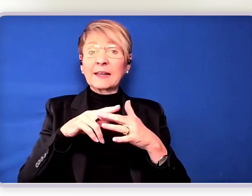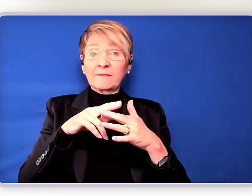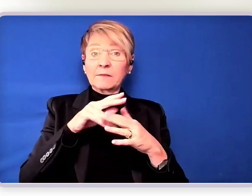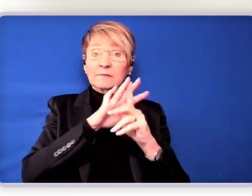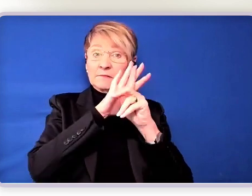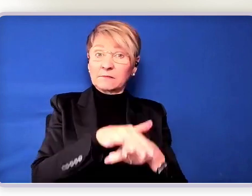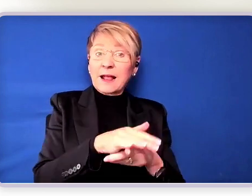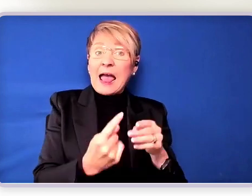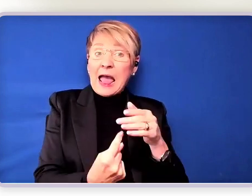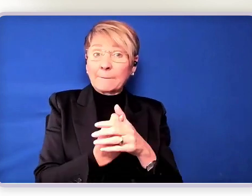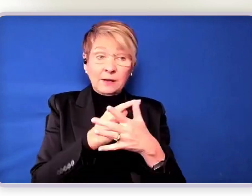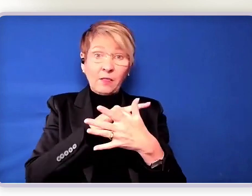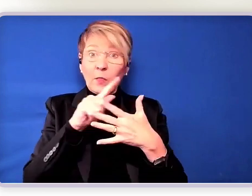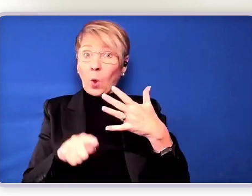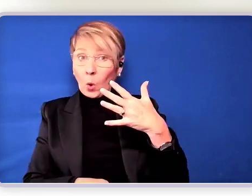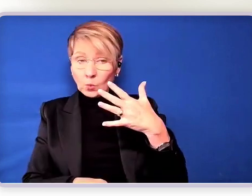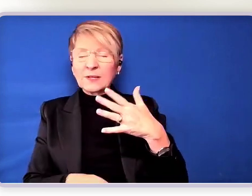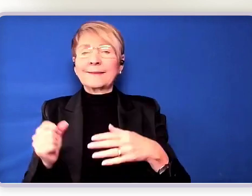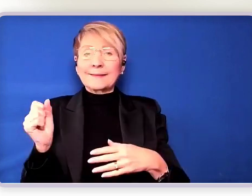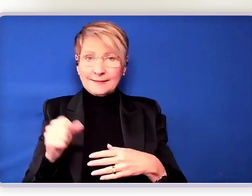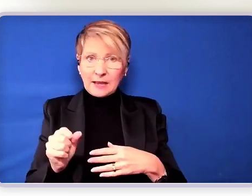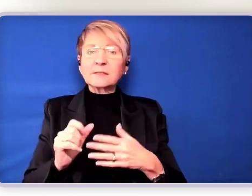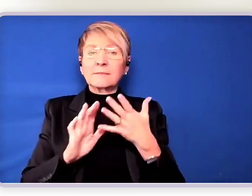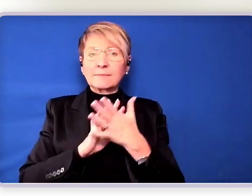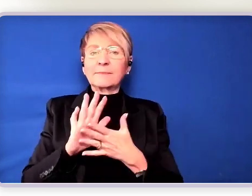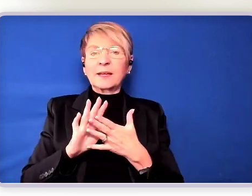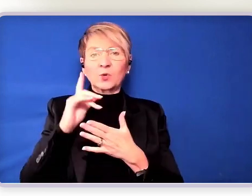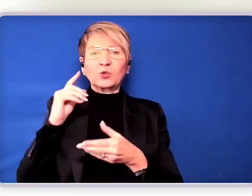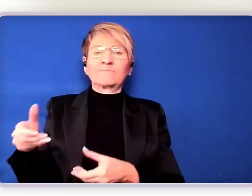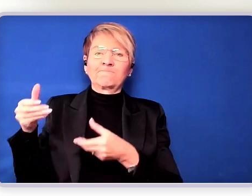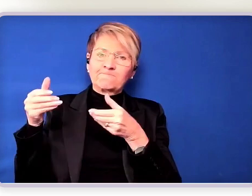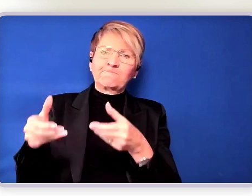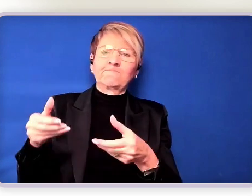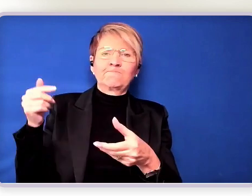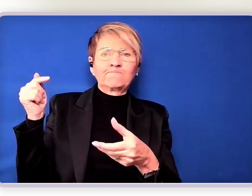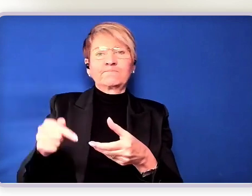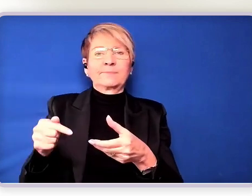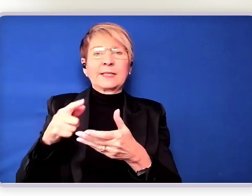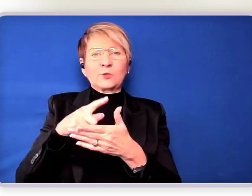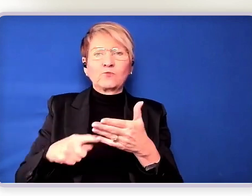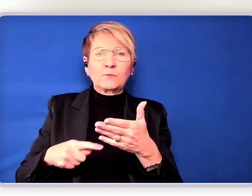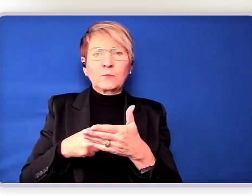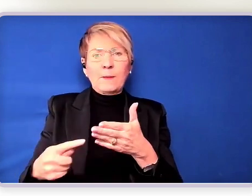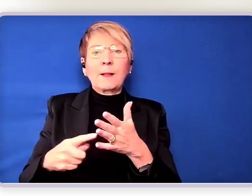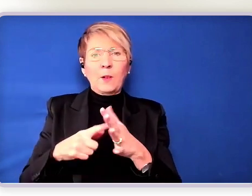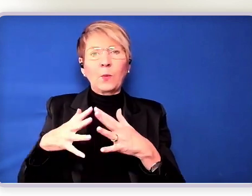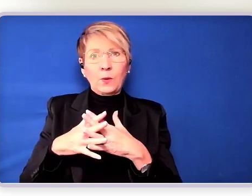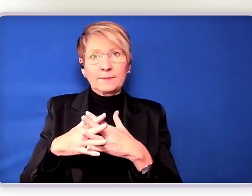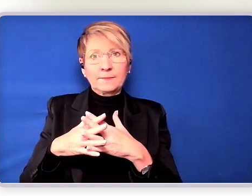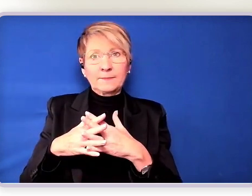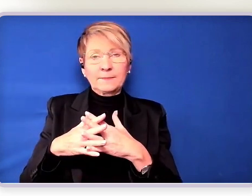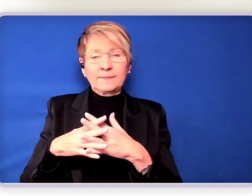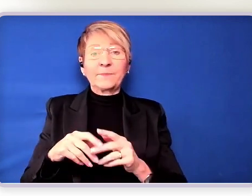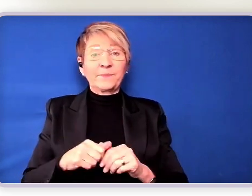that's you're on your way to be able to use discrimination law. So this is an example of what's not covered, and we have a lot of